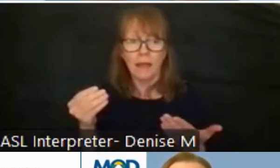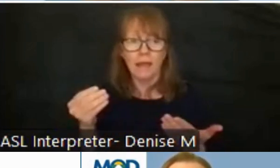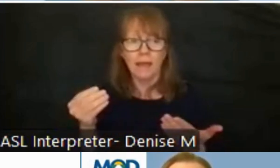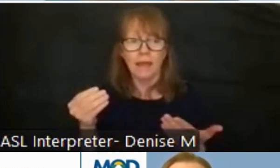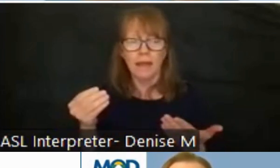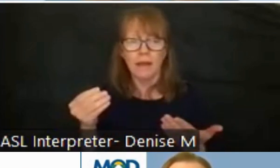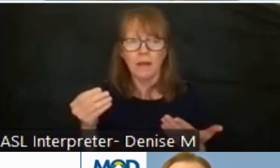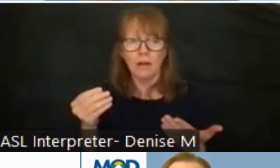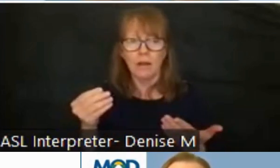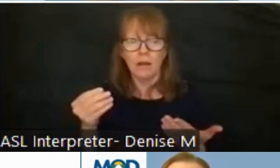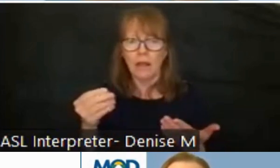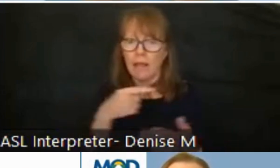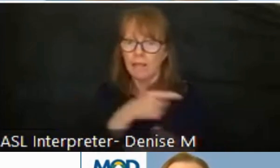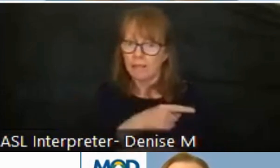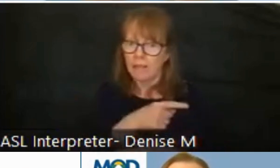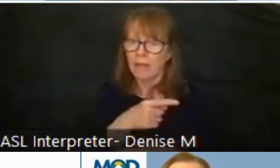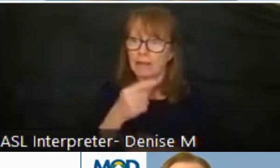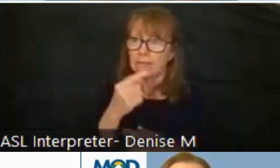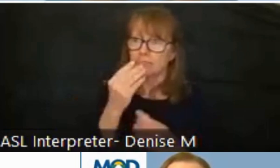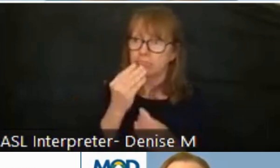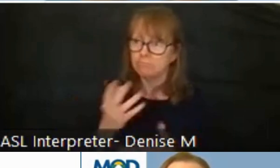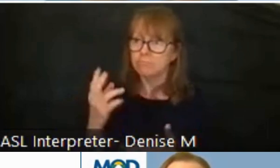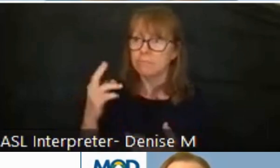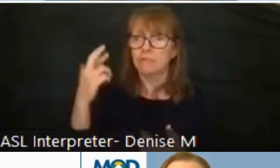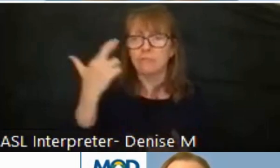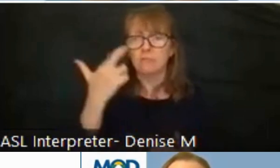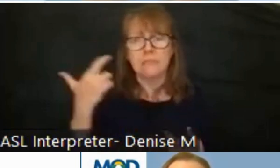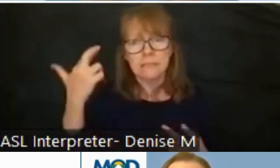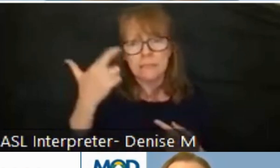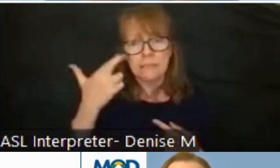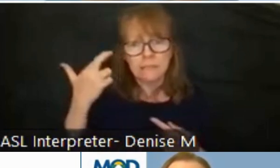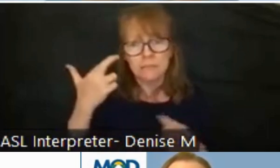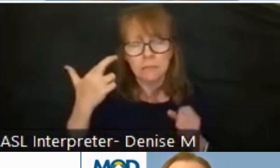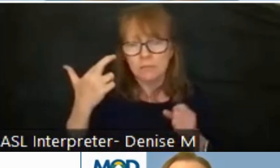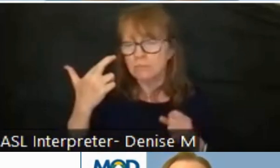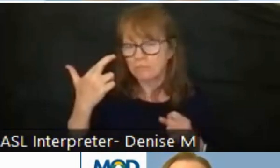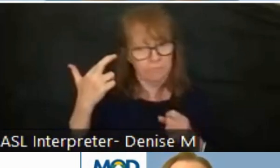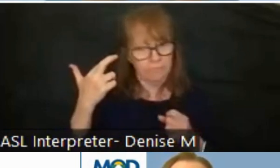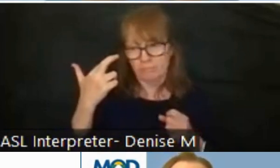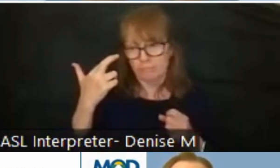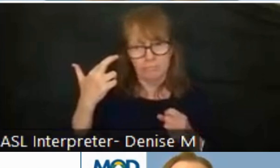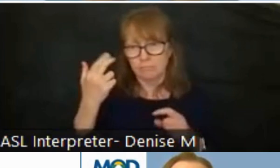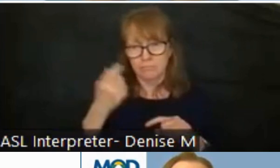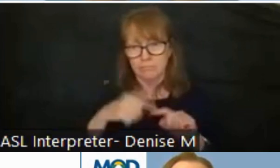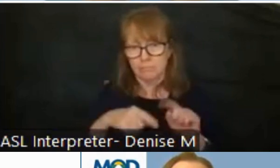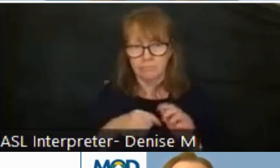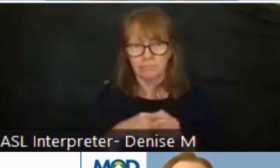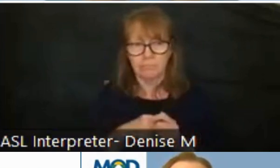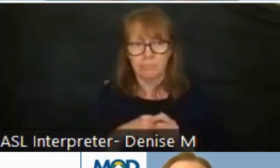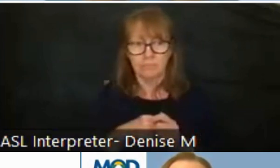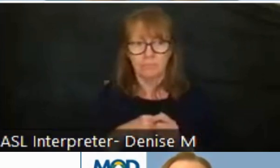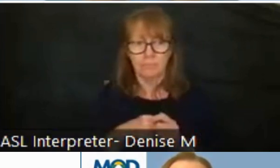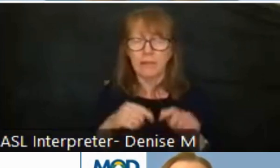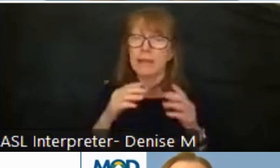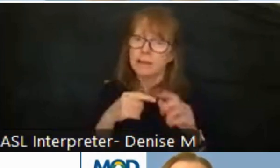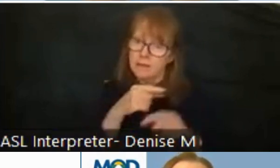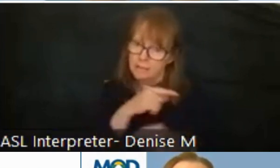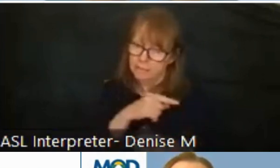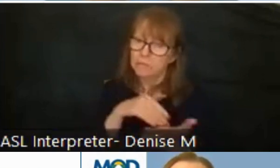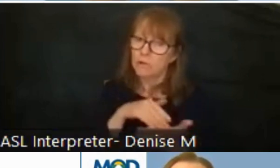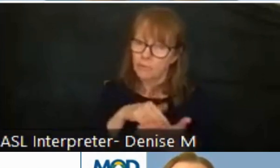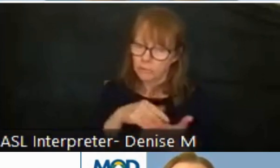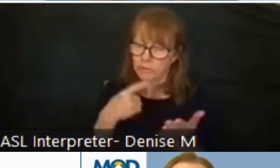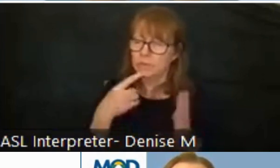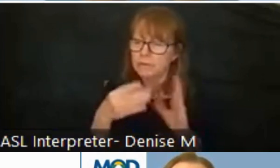is reasonable because that's a decision for your housing provider. They can say something like this type of accommodation generally supports